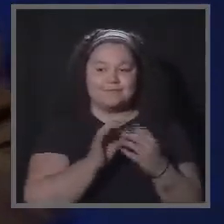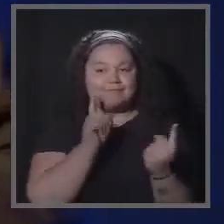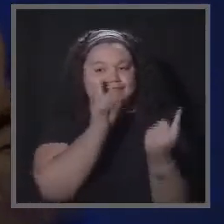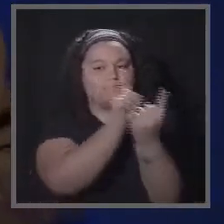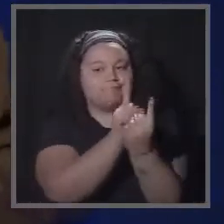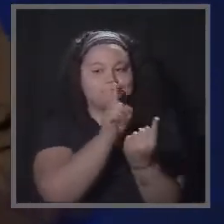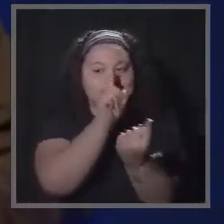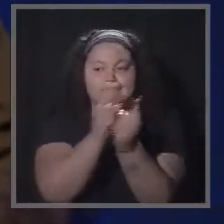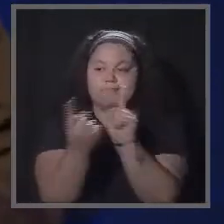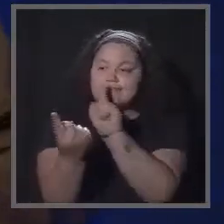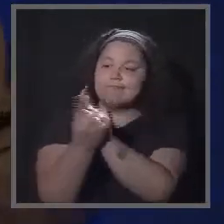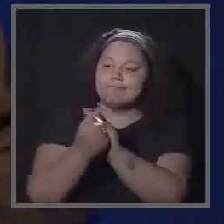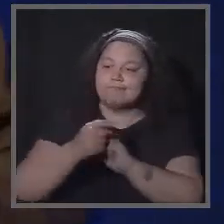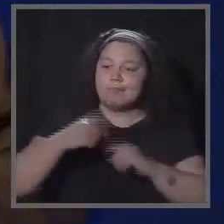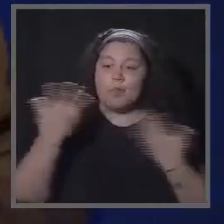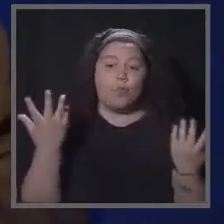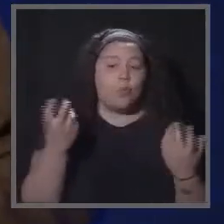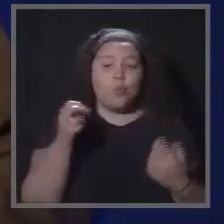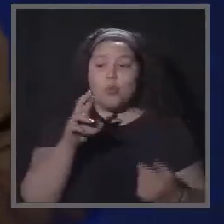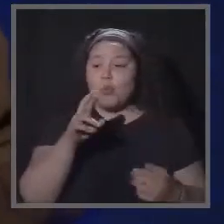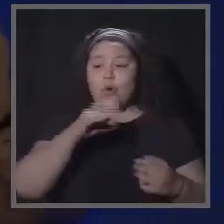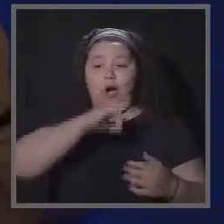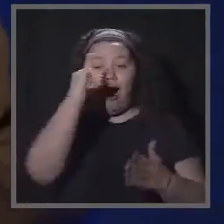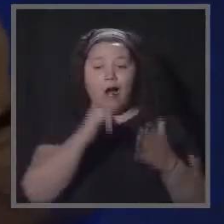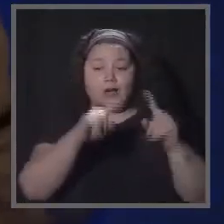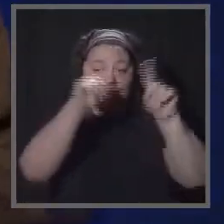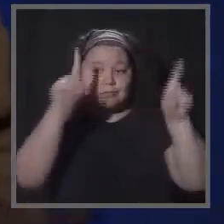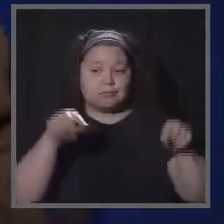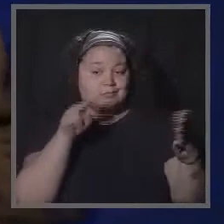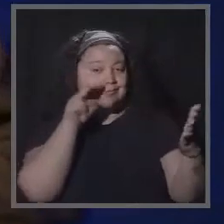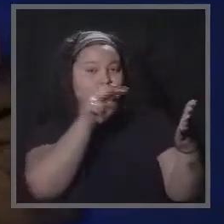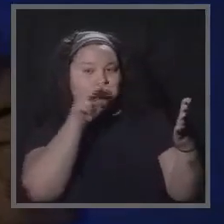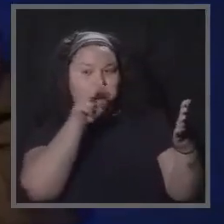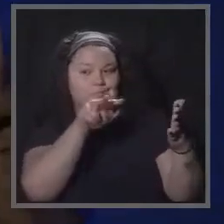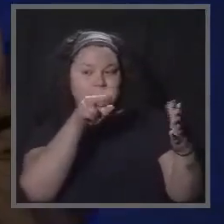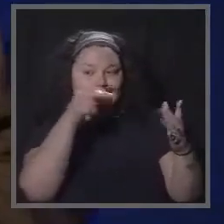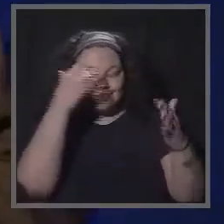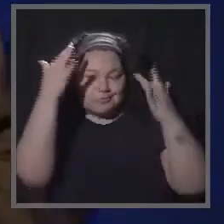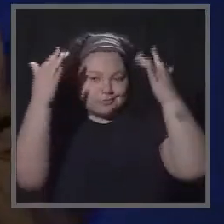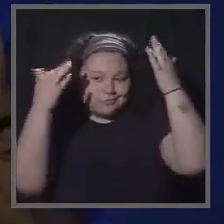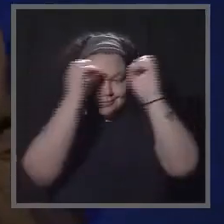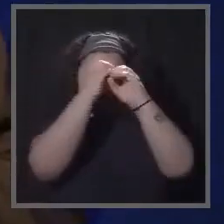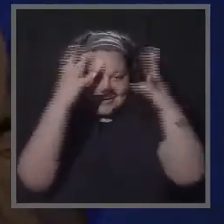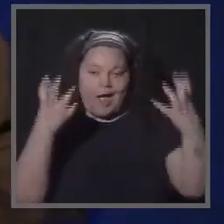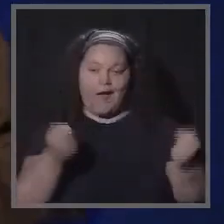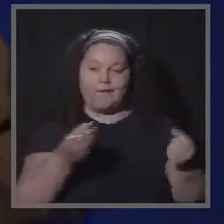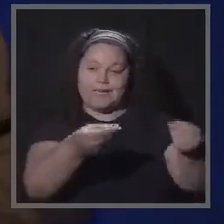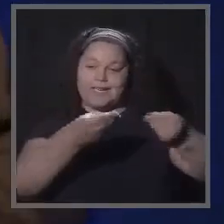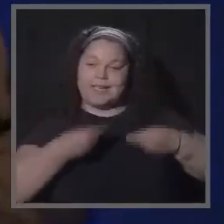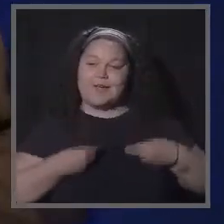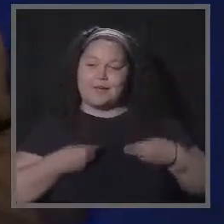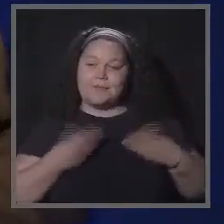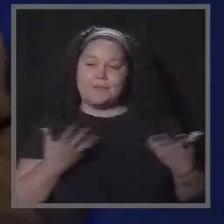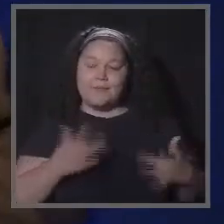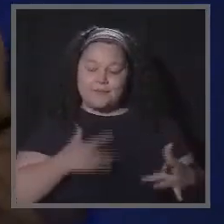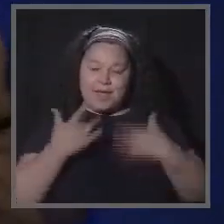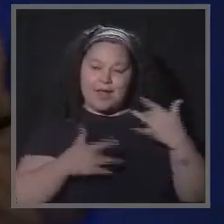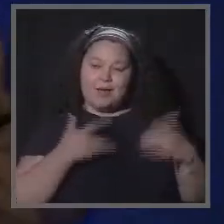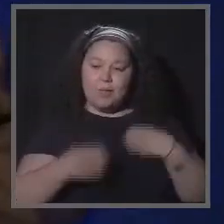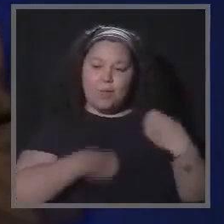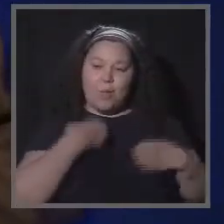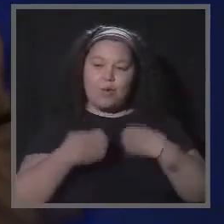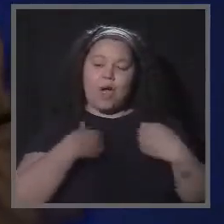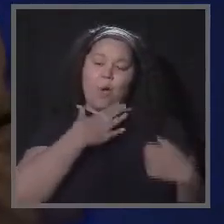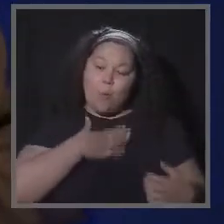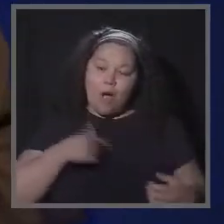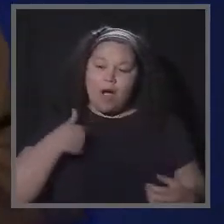museum, with a book, in a theater, at the cinema, what does that do to us. And I would like to, yeah, to